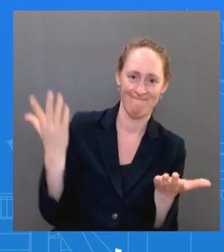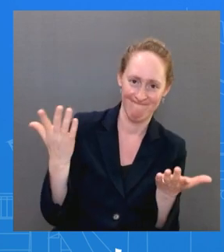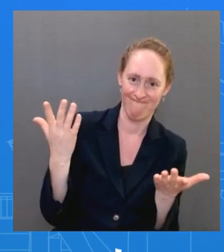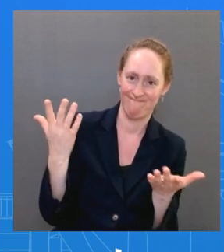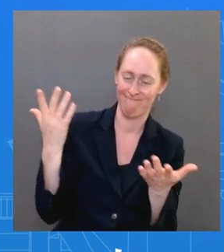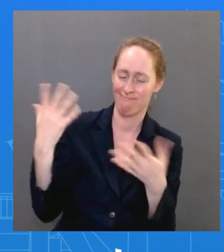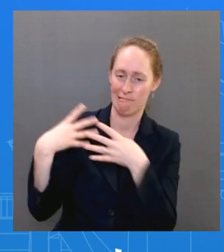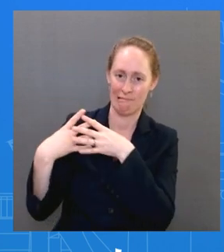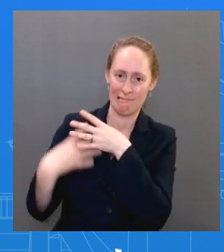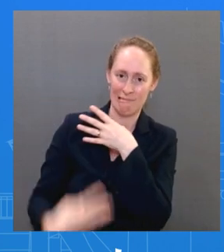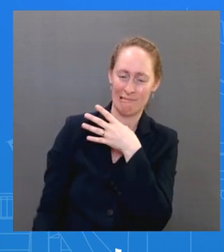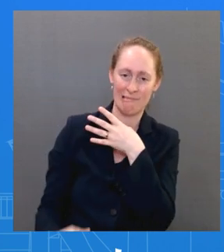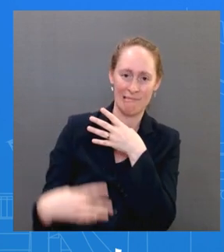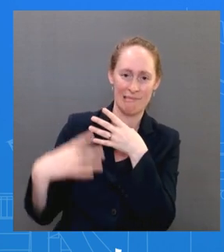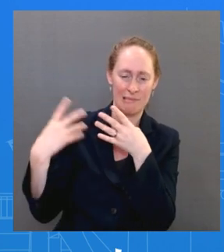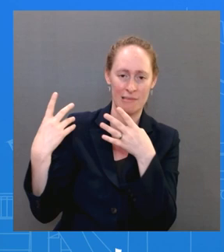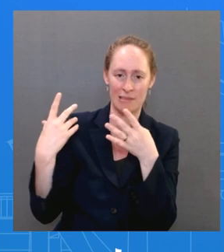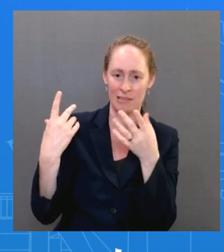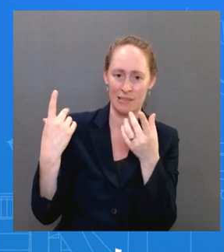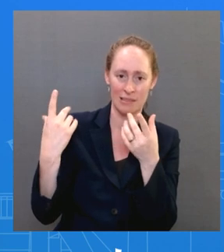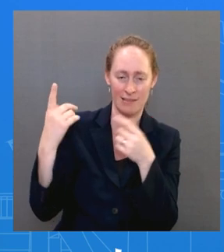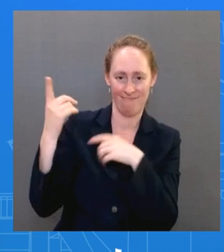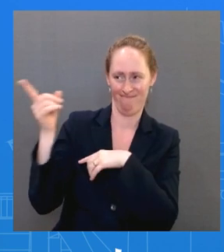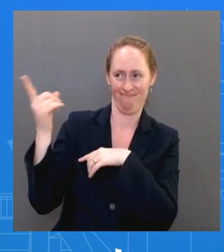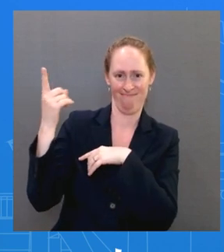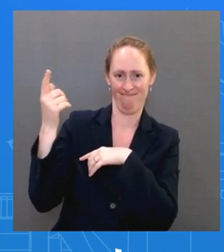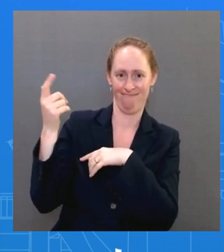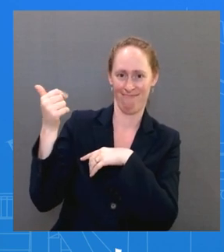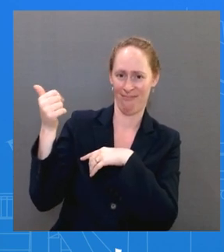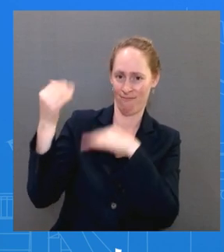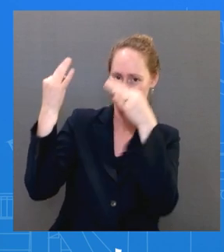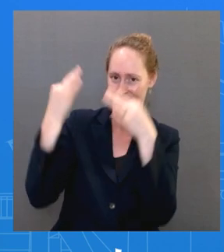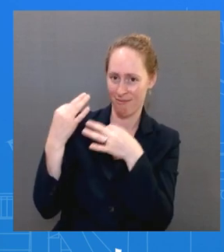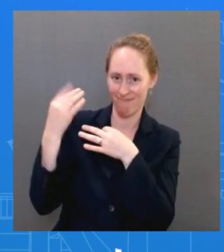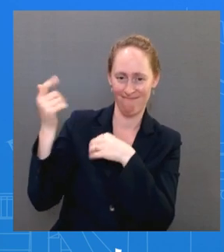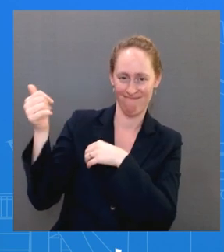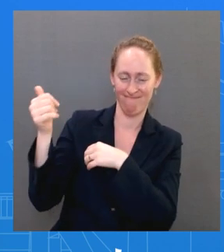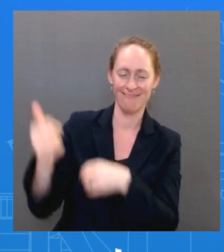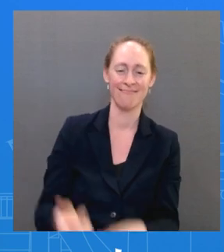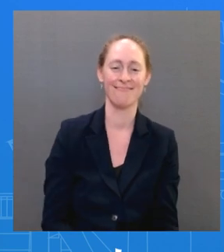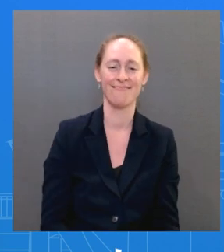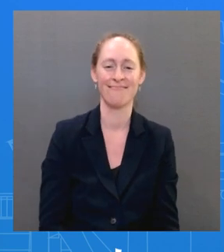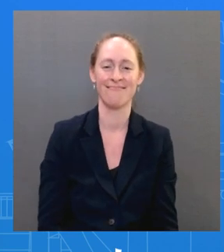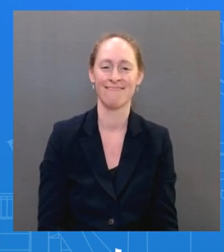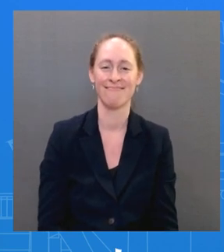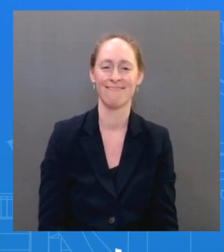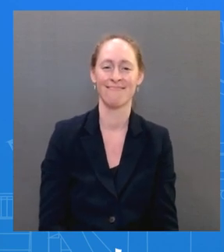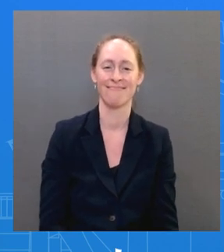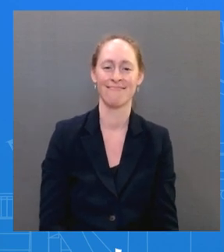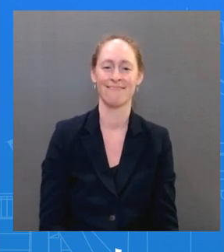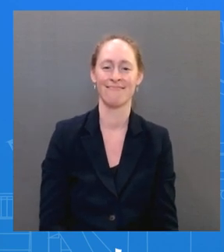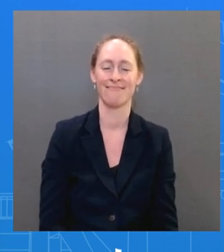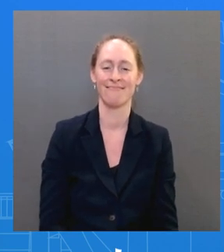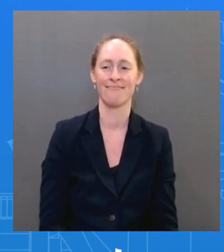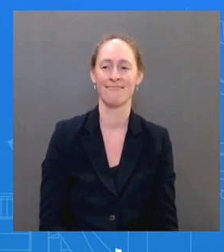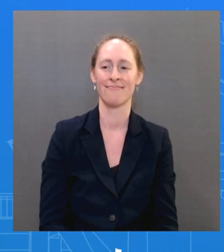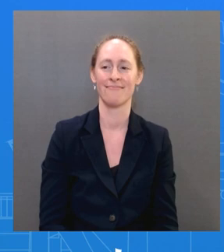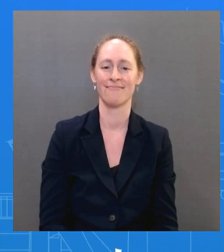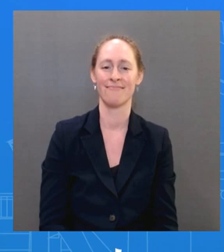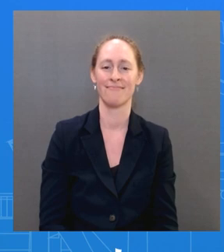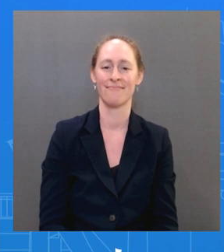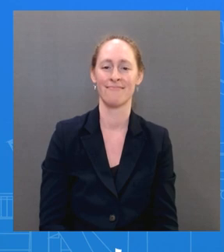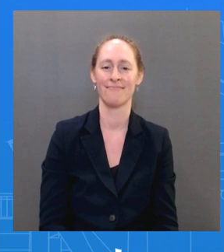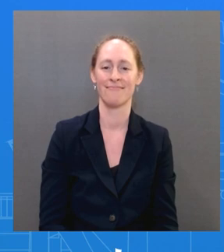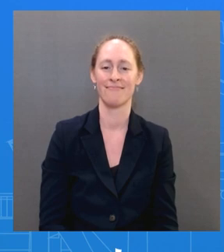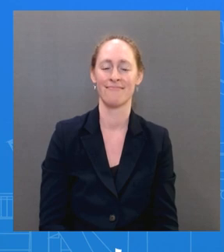work. You know, as I said here yesterday, I think it's important when people get sick, as a broader policy matter. I